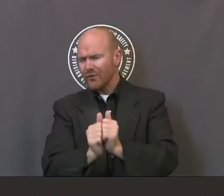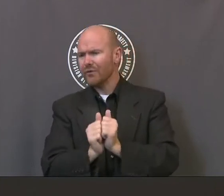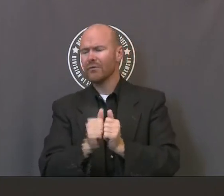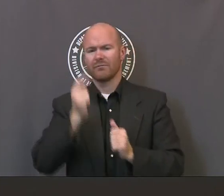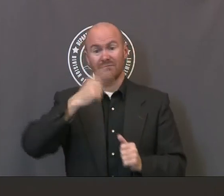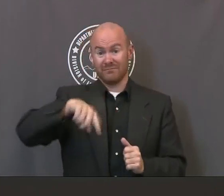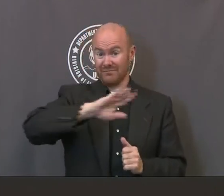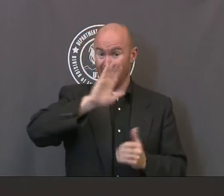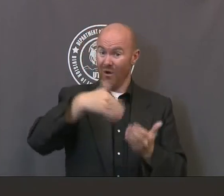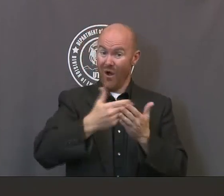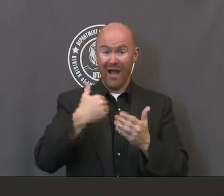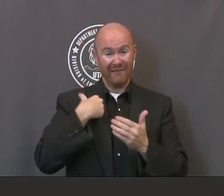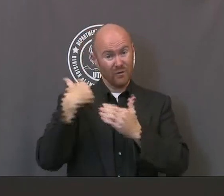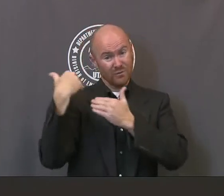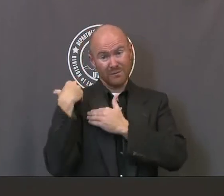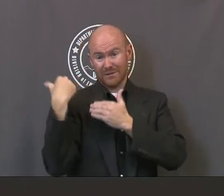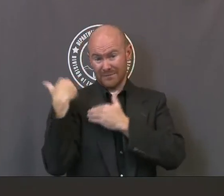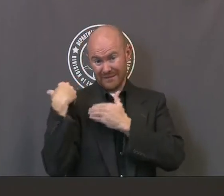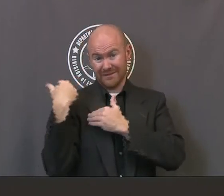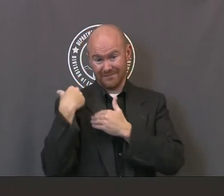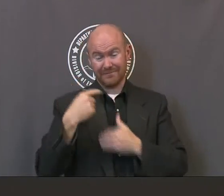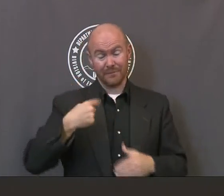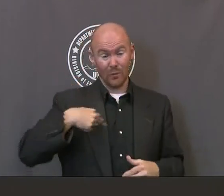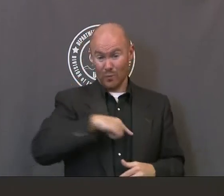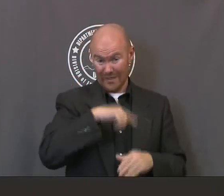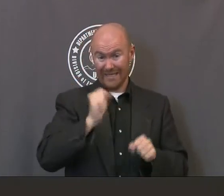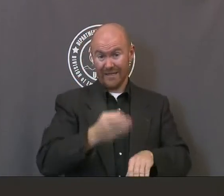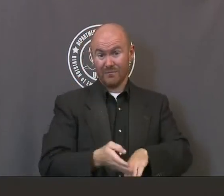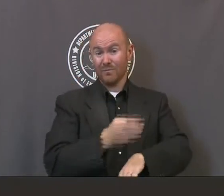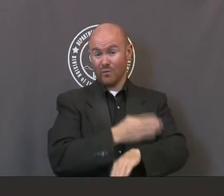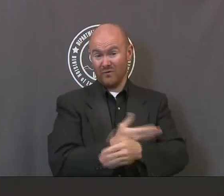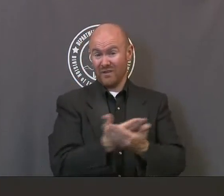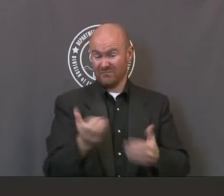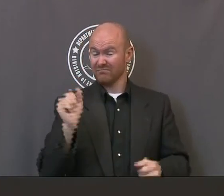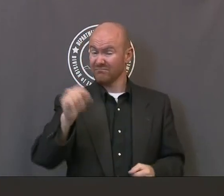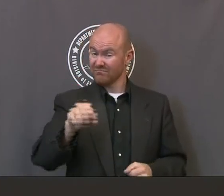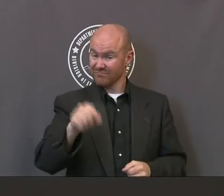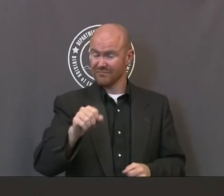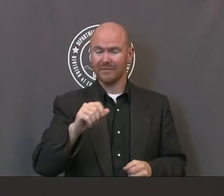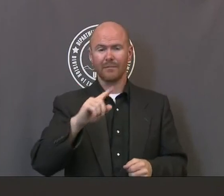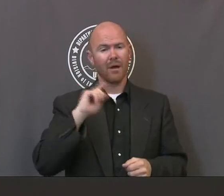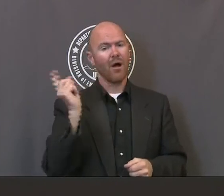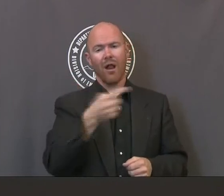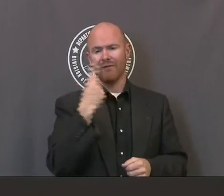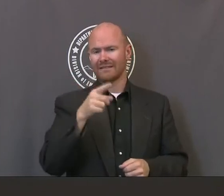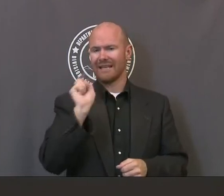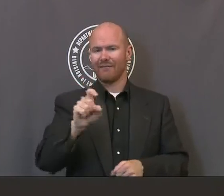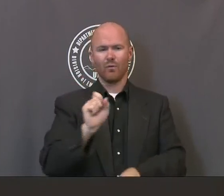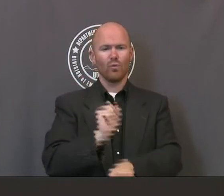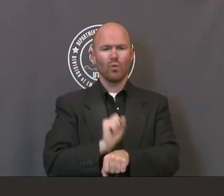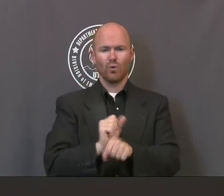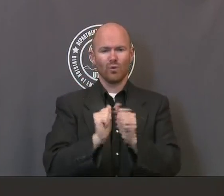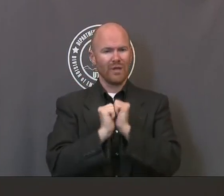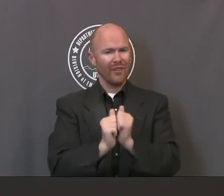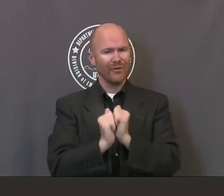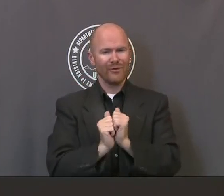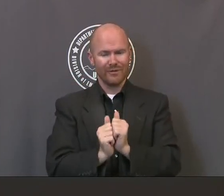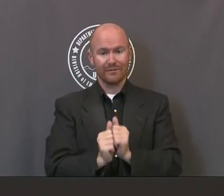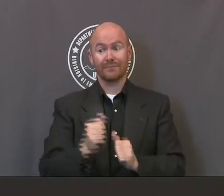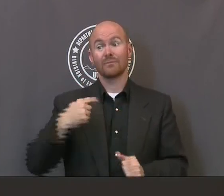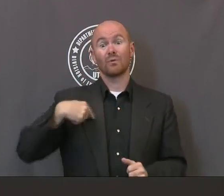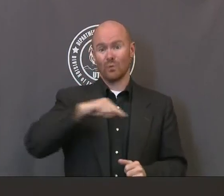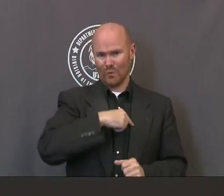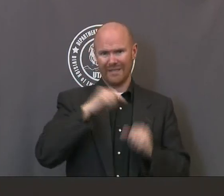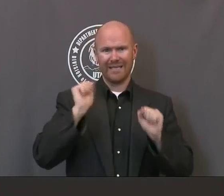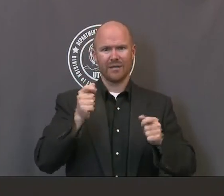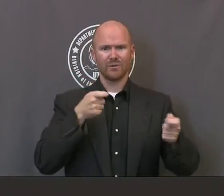to play. We can, in fact, make things better. It is working all together. We, the people, can control the